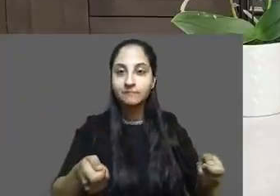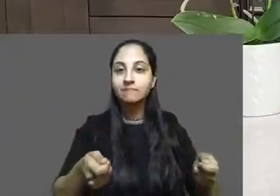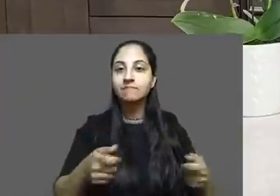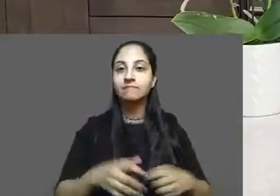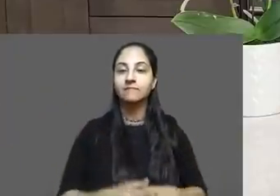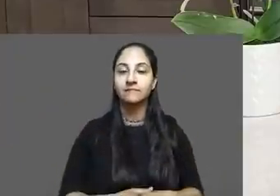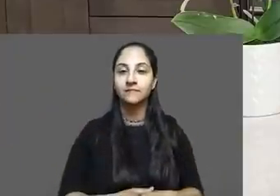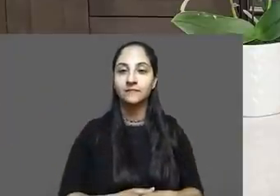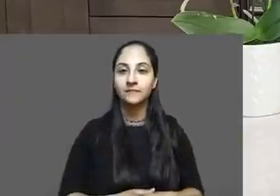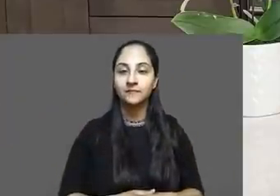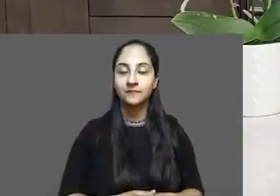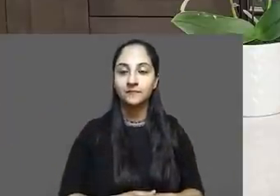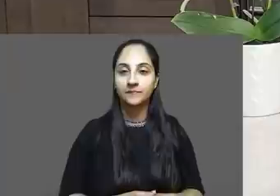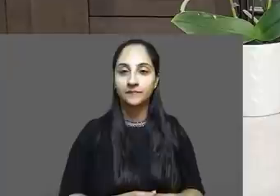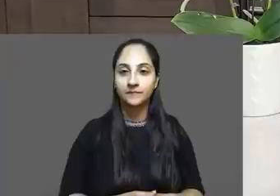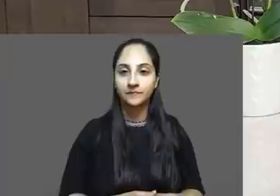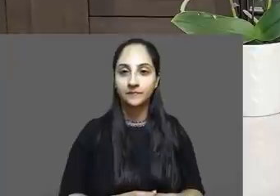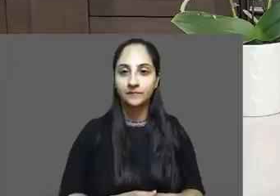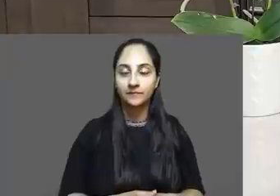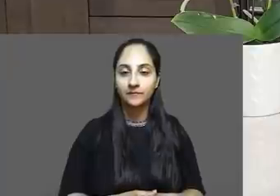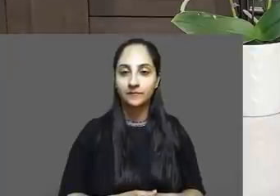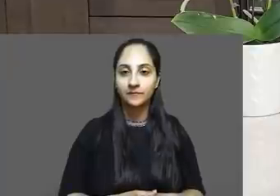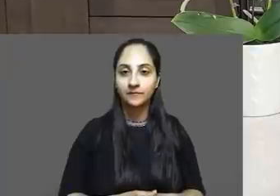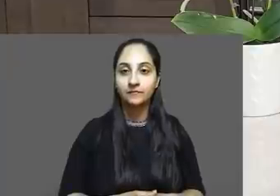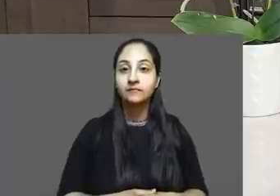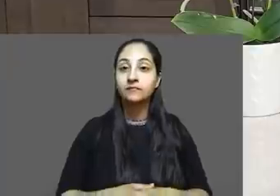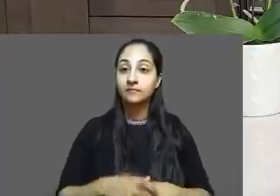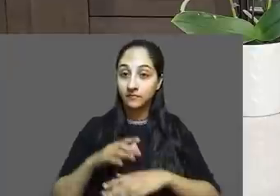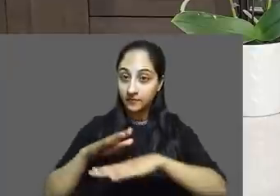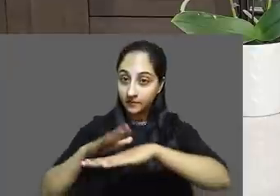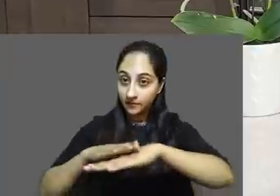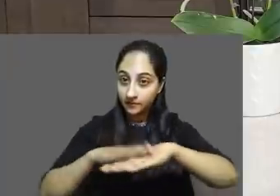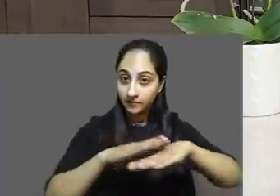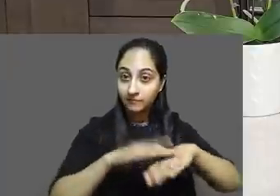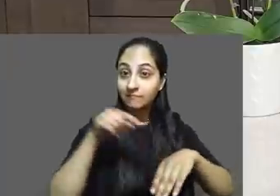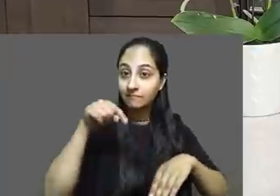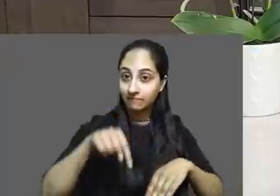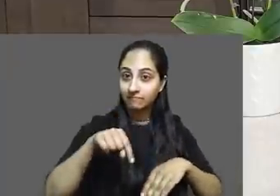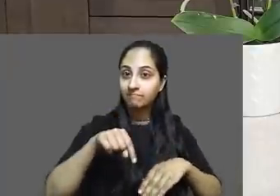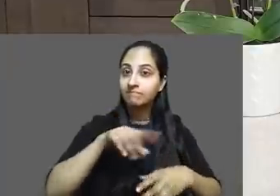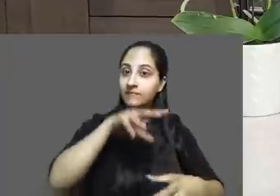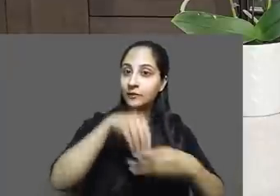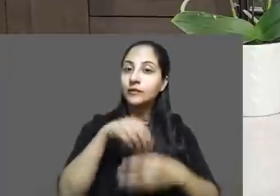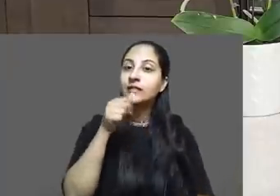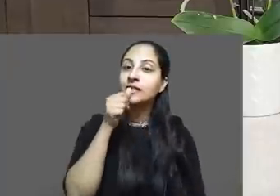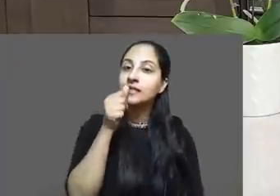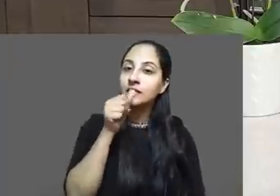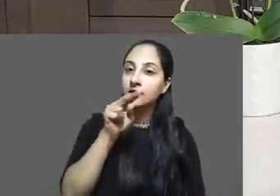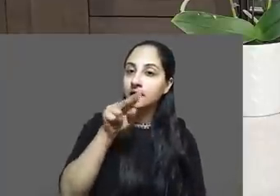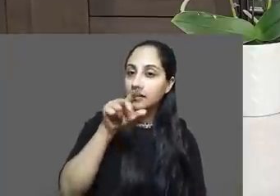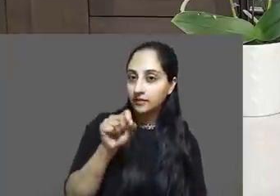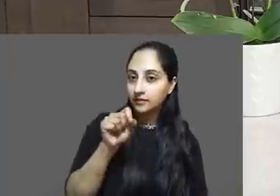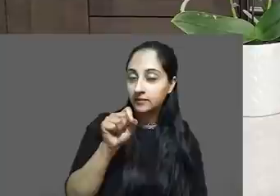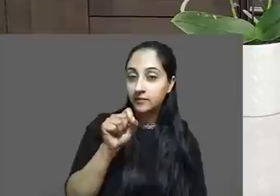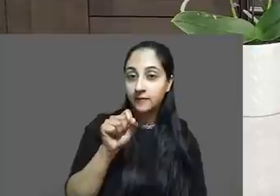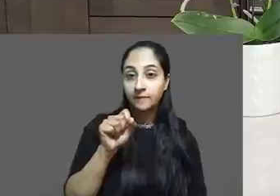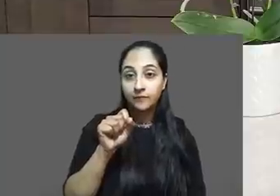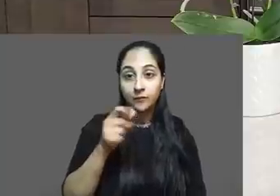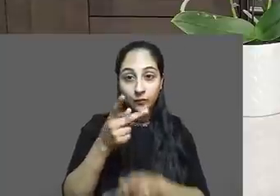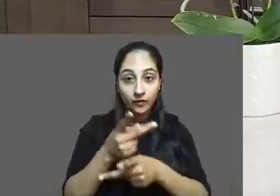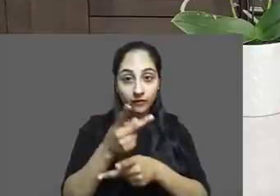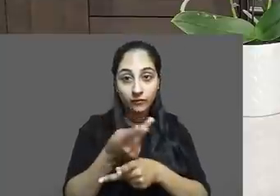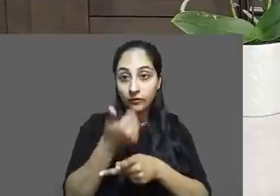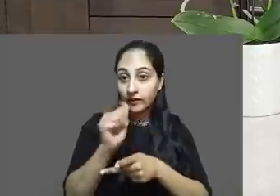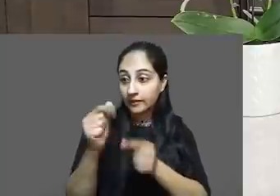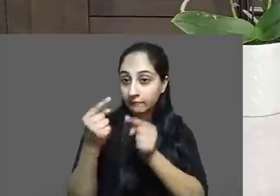dried fruit to make the haftmewa. So again, a warning that this is